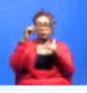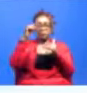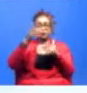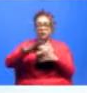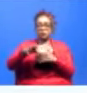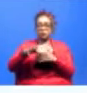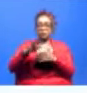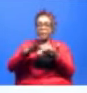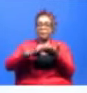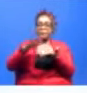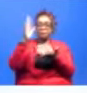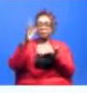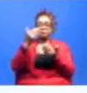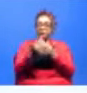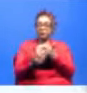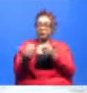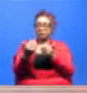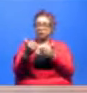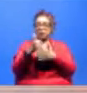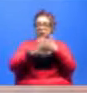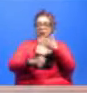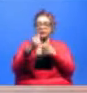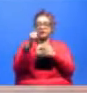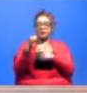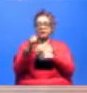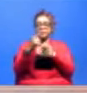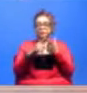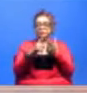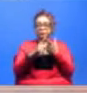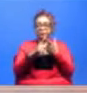County, majority being children under the age of 5.